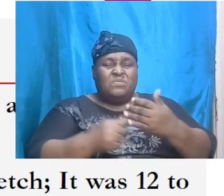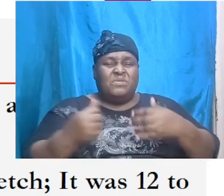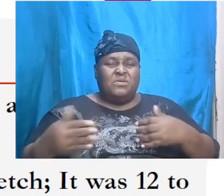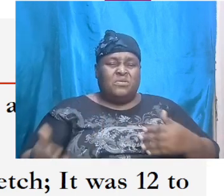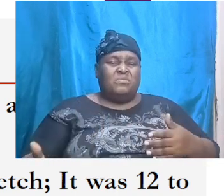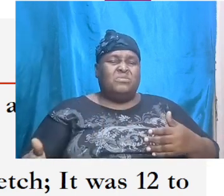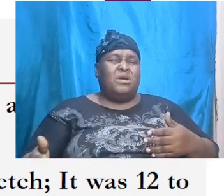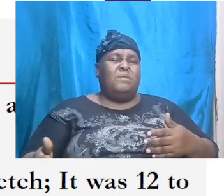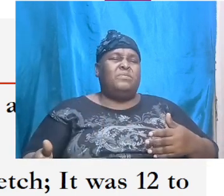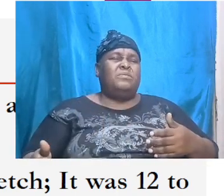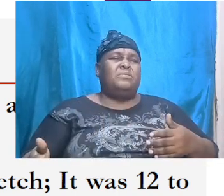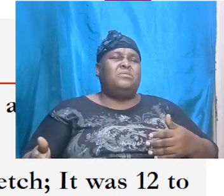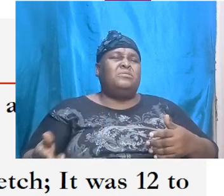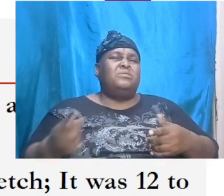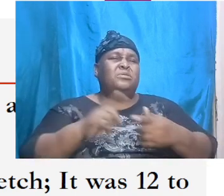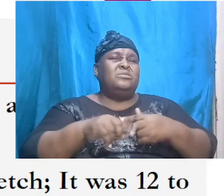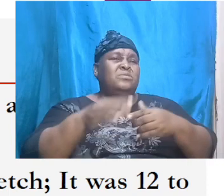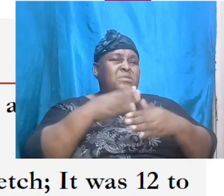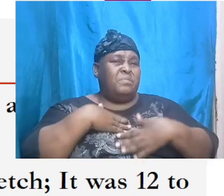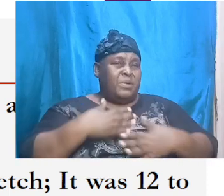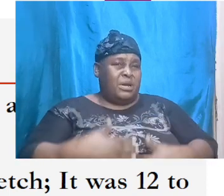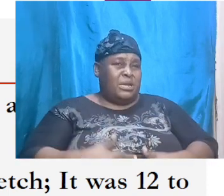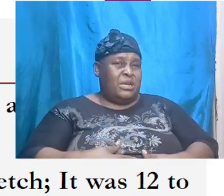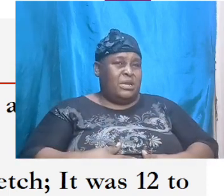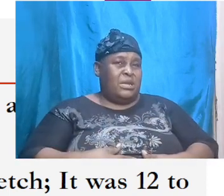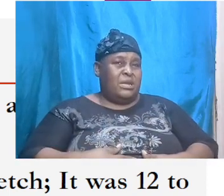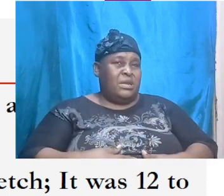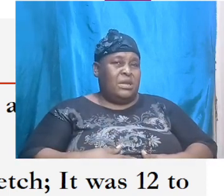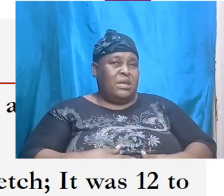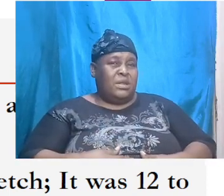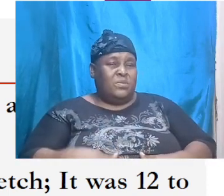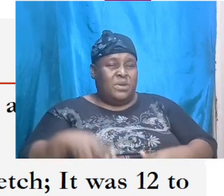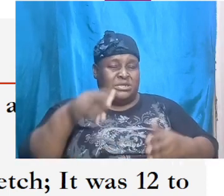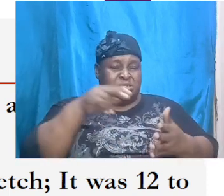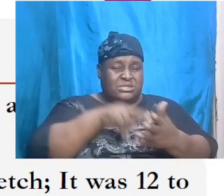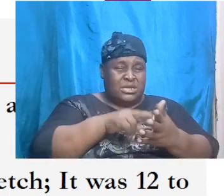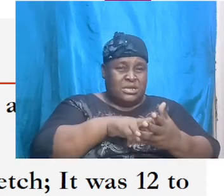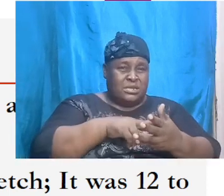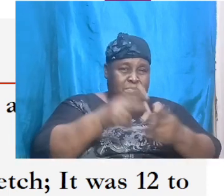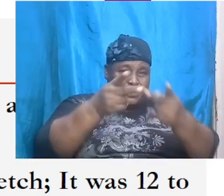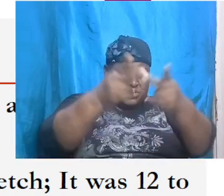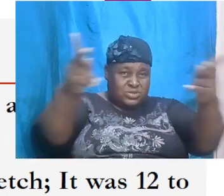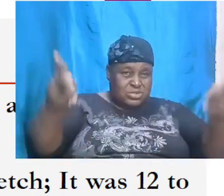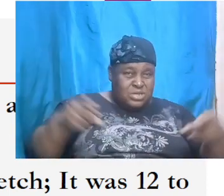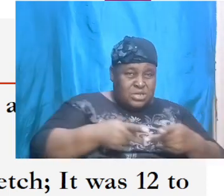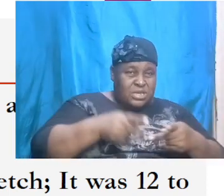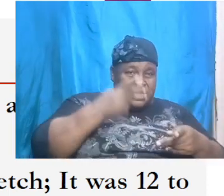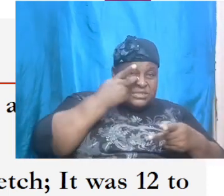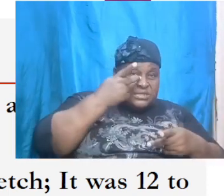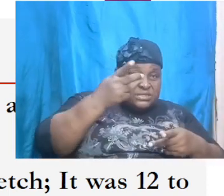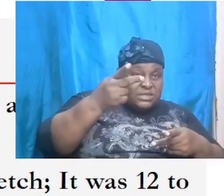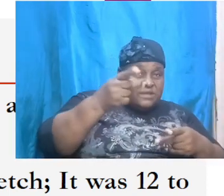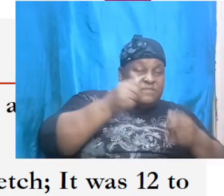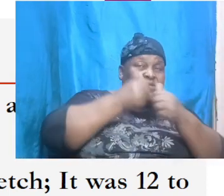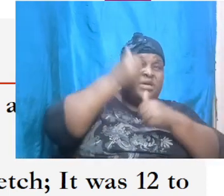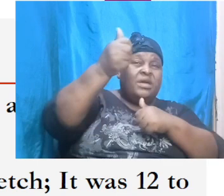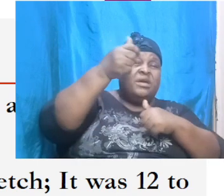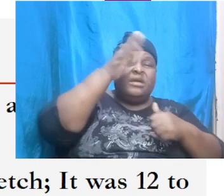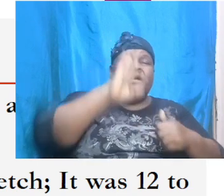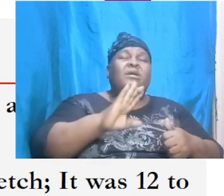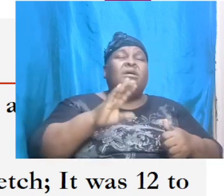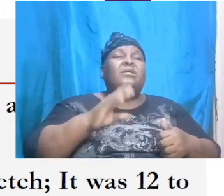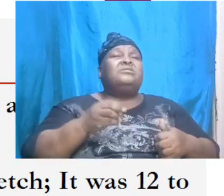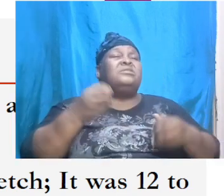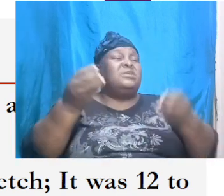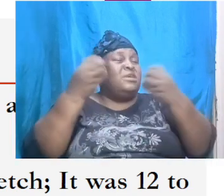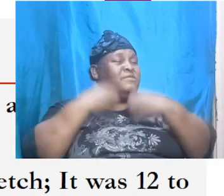are located at a position that we can see far off. And God has given us everything we need to protect us